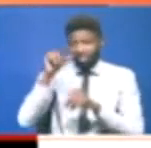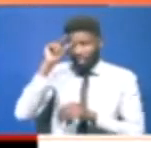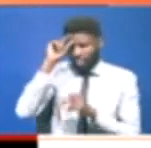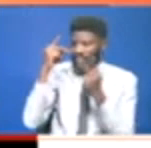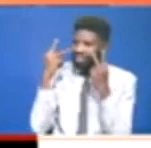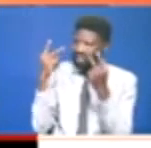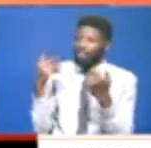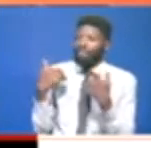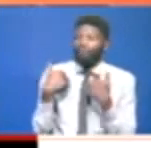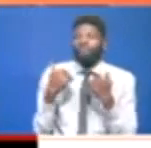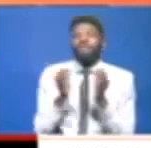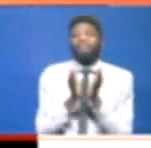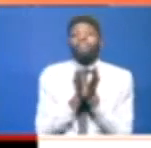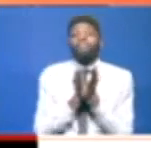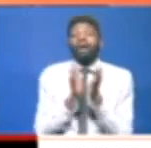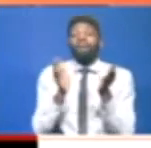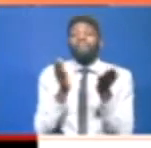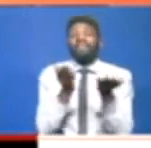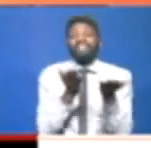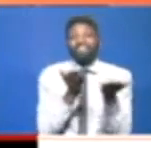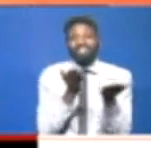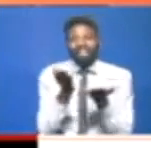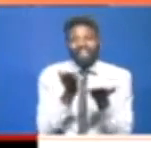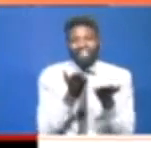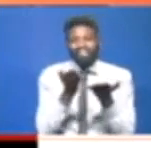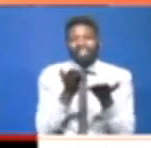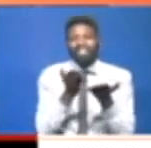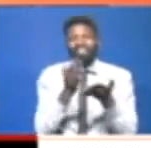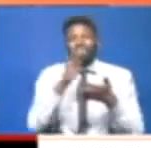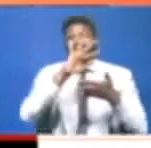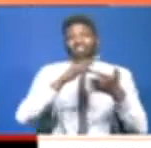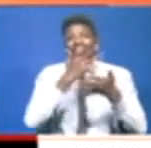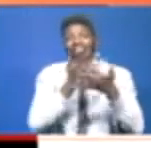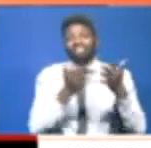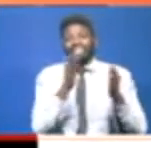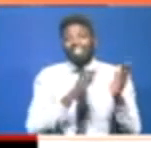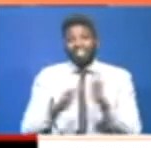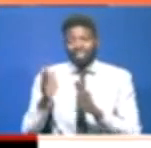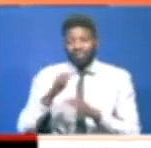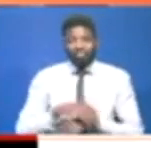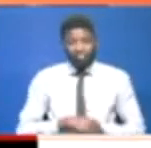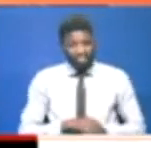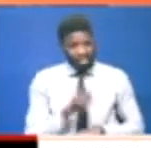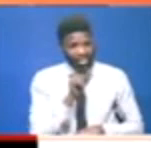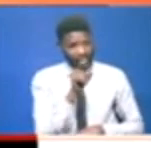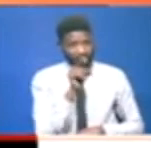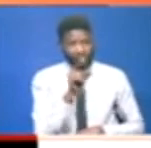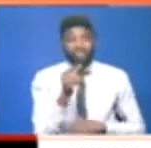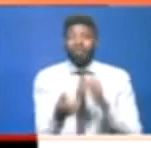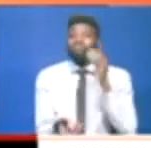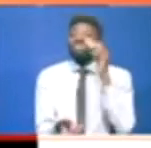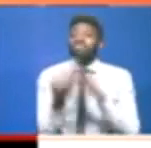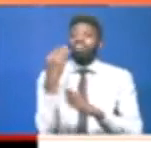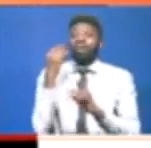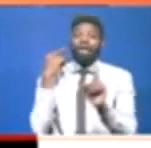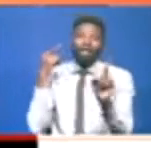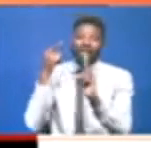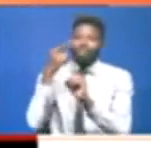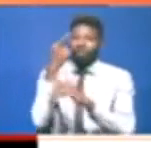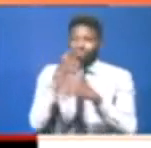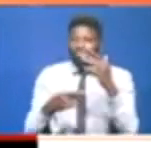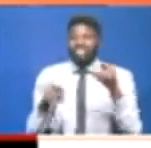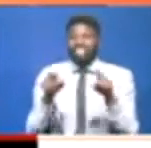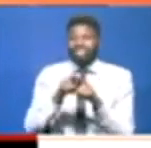public service scheme. It was interesting now to ensure that also the superannuation. Yes, yes. Mm. Now you have the contribution from the